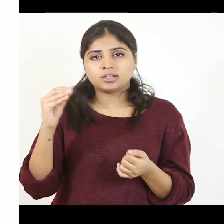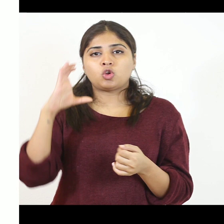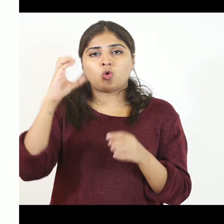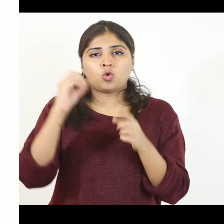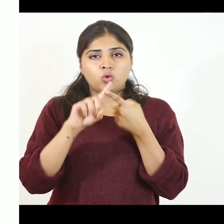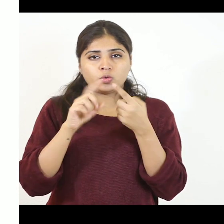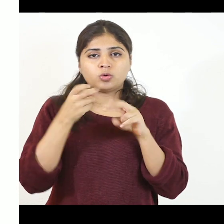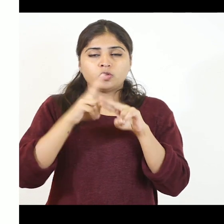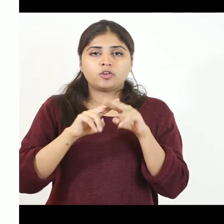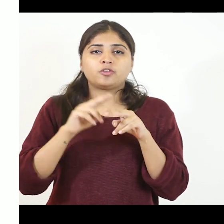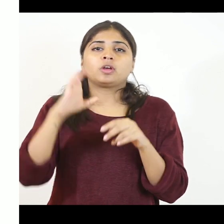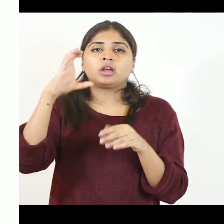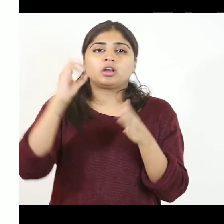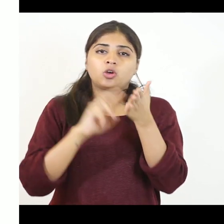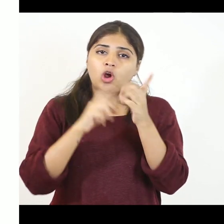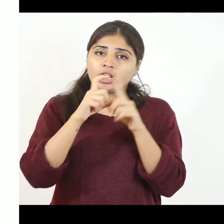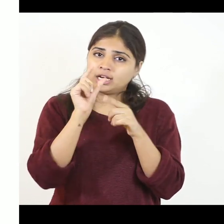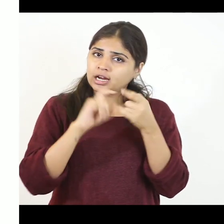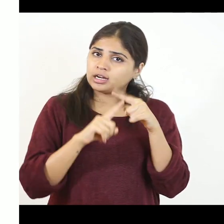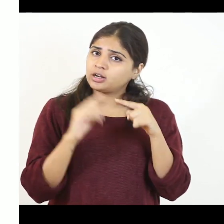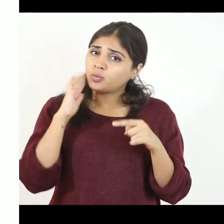code of conduct.